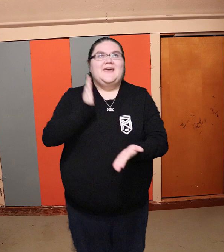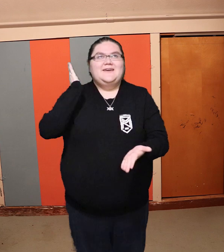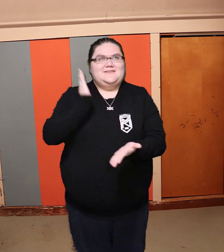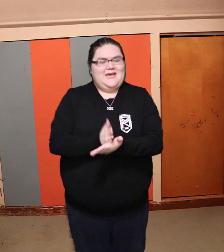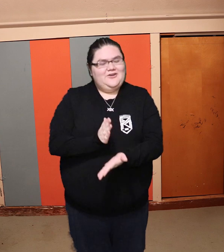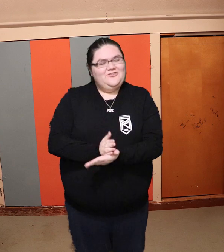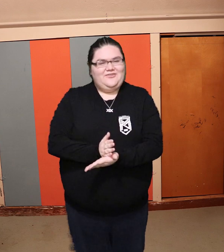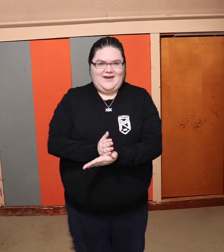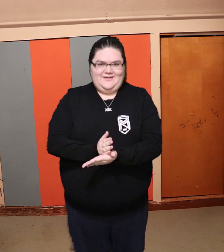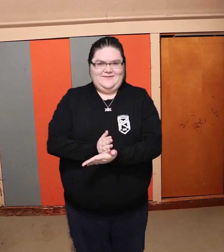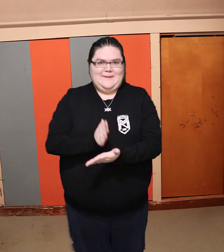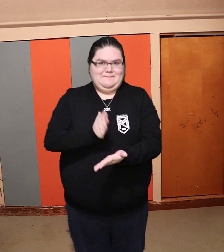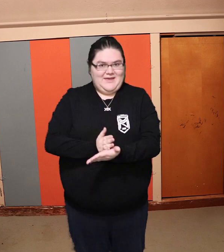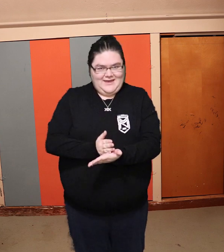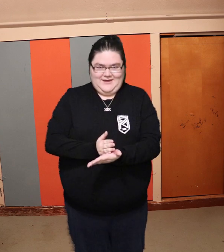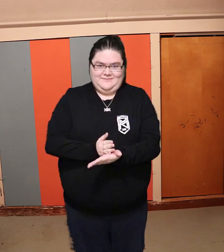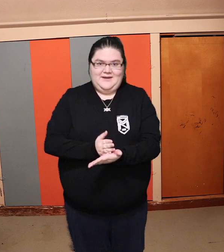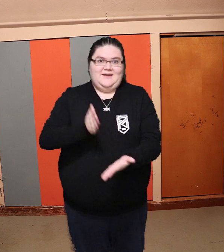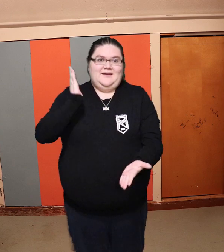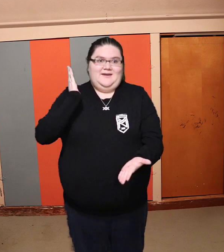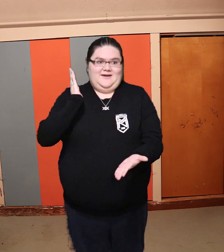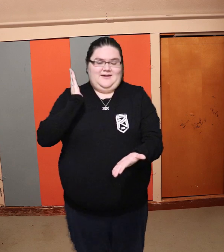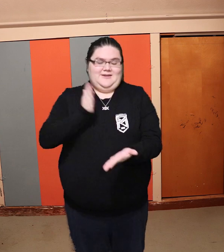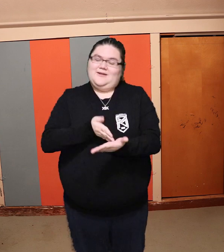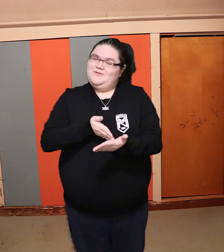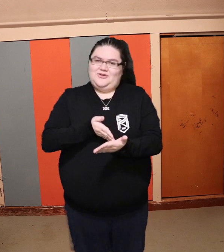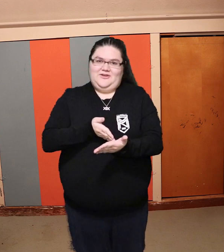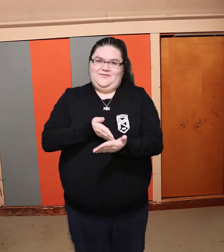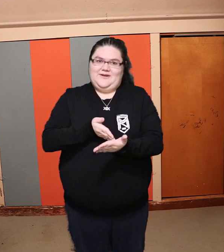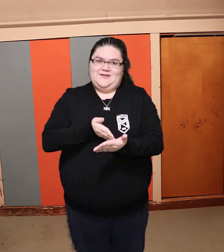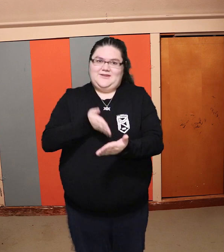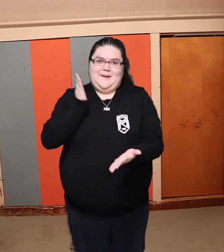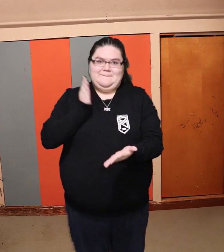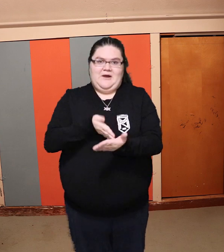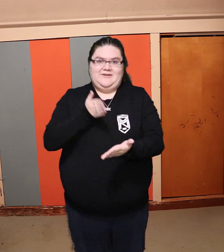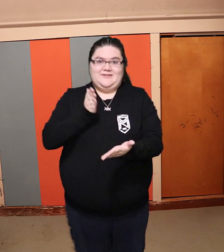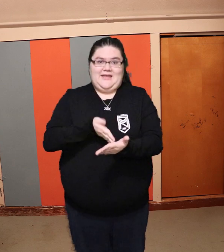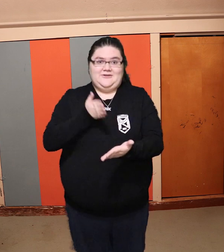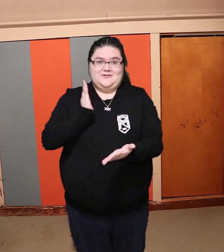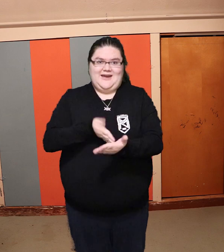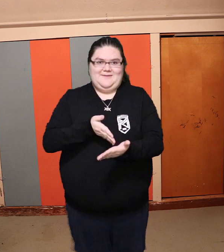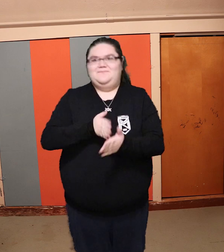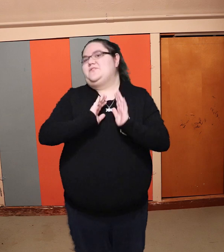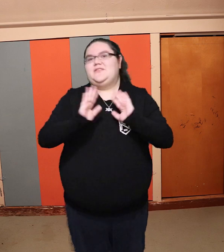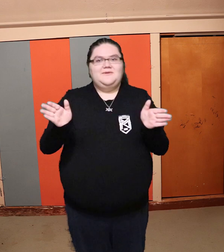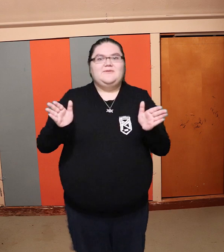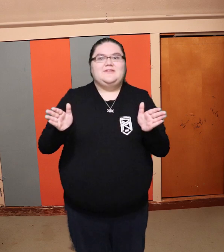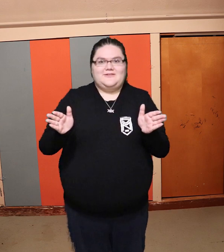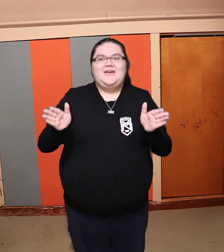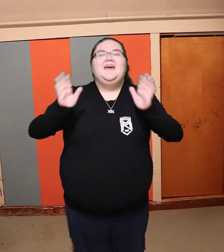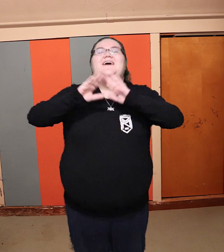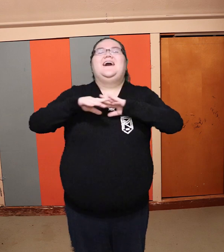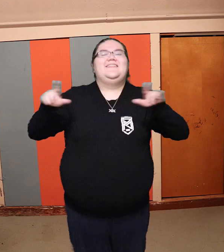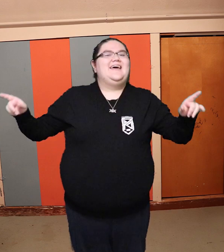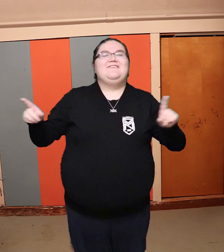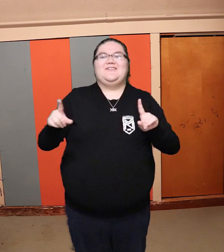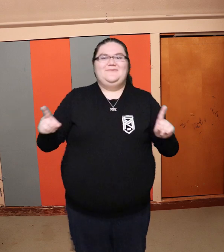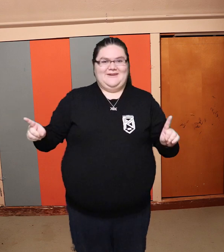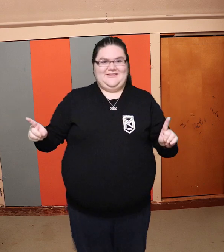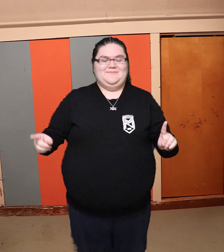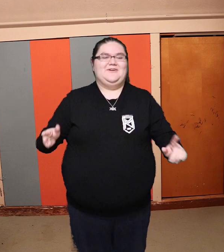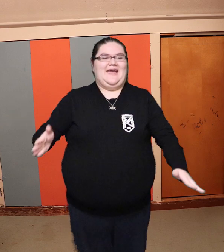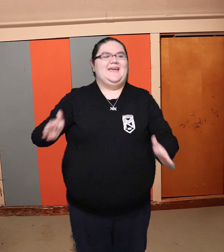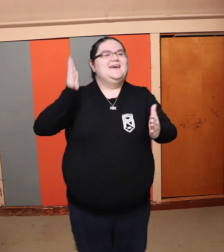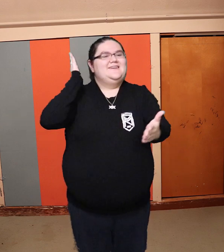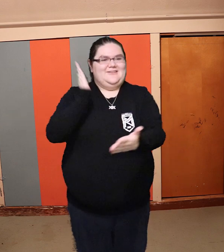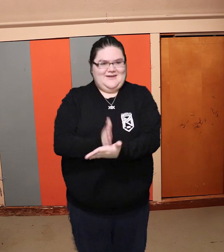or 10:05 p.m. December 31st Mountain Standard Time. That was all